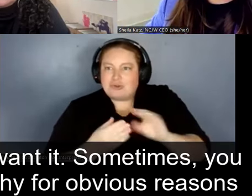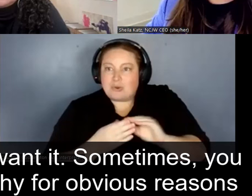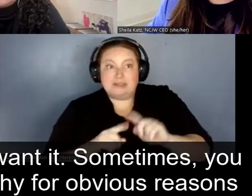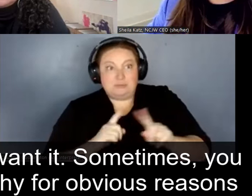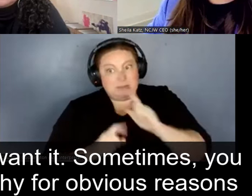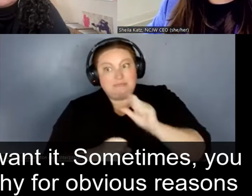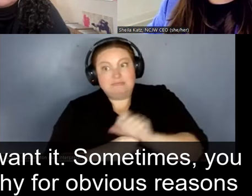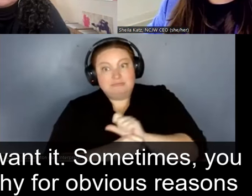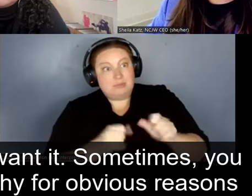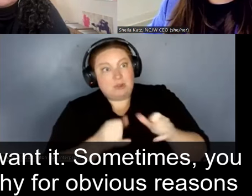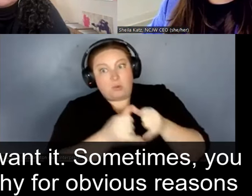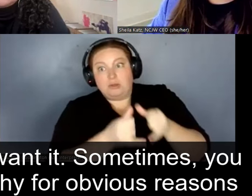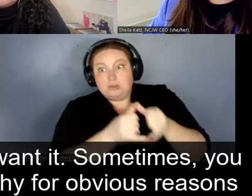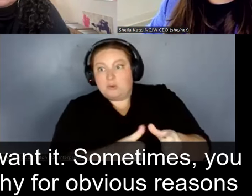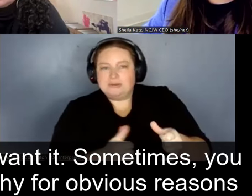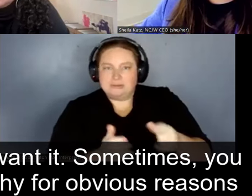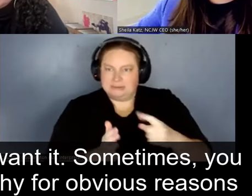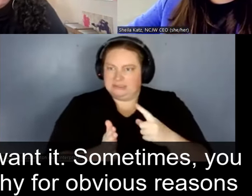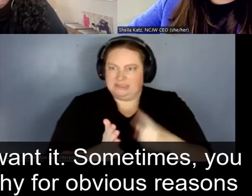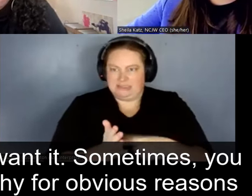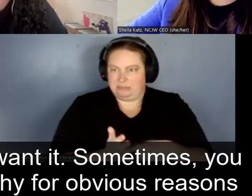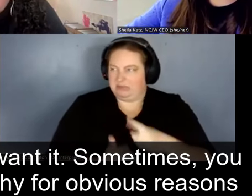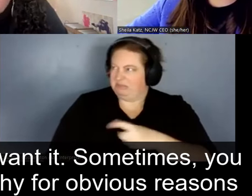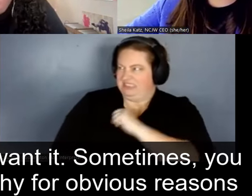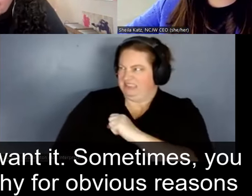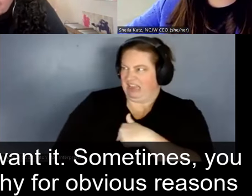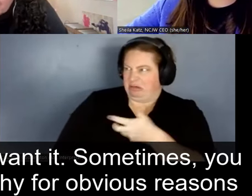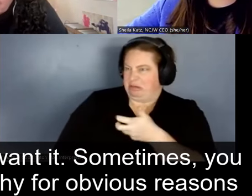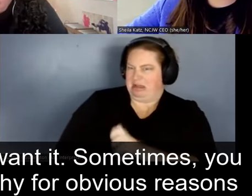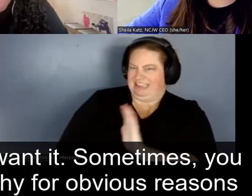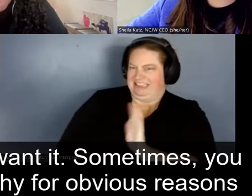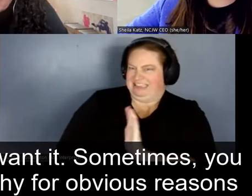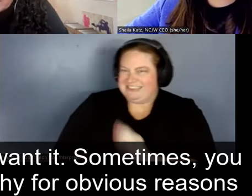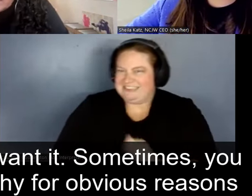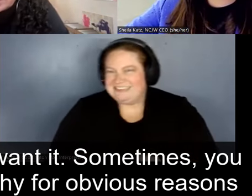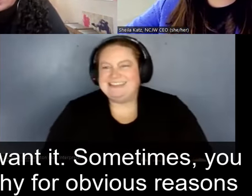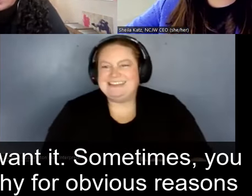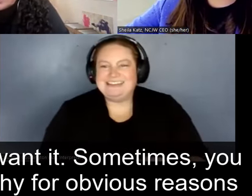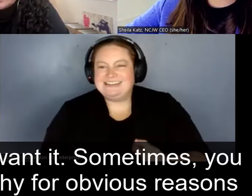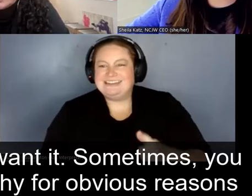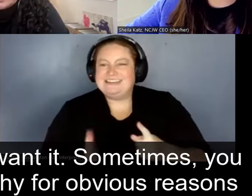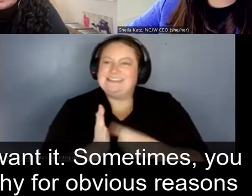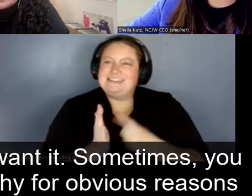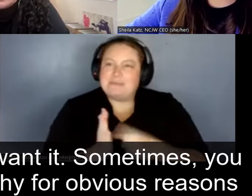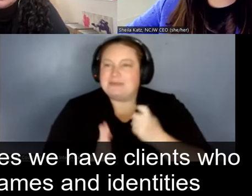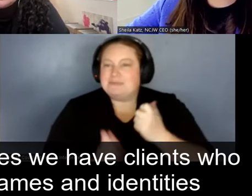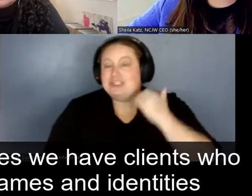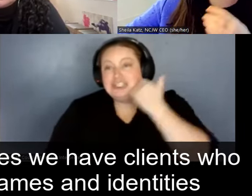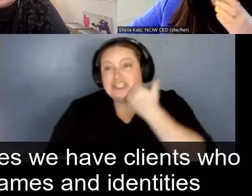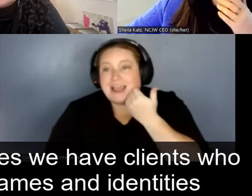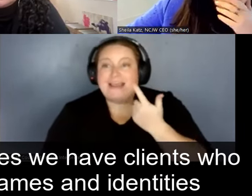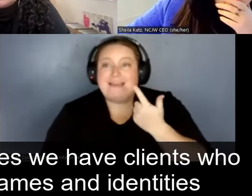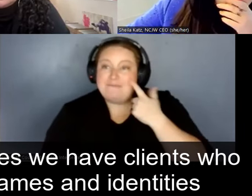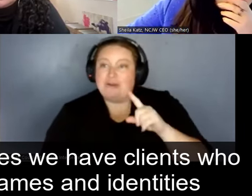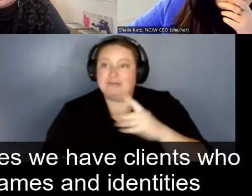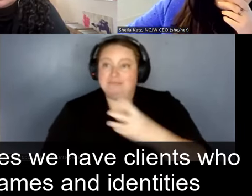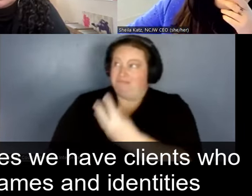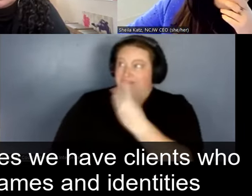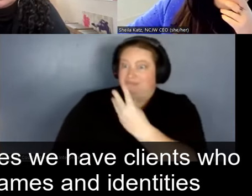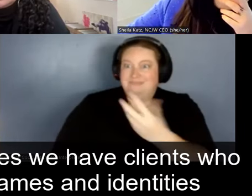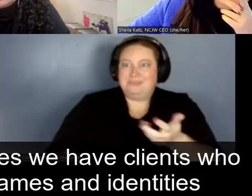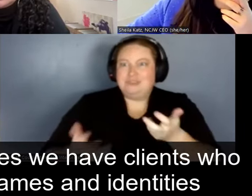upon them. Sometimes they don't want it. Sometimes, you know, they're media shy for obvious reasons of fear of